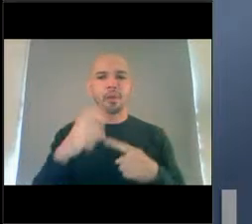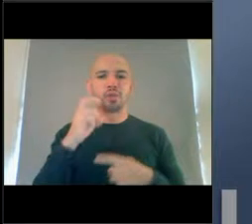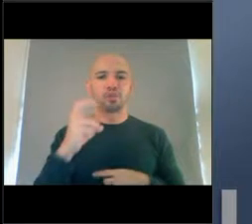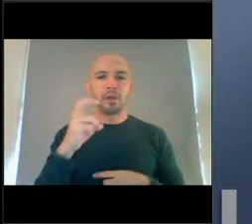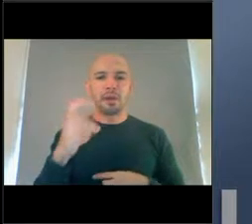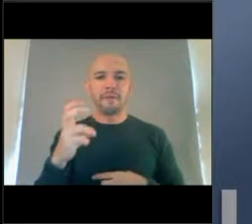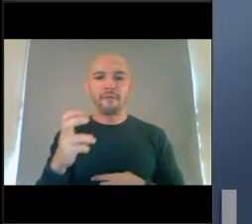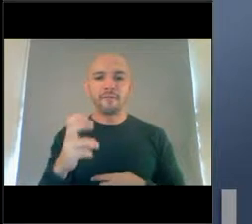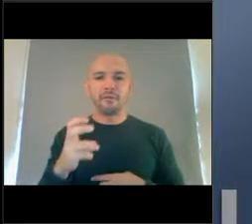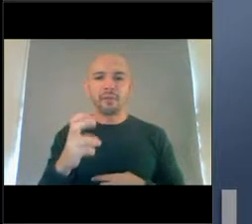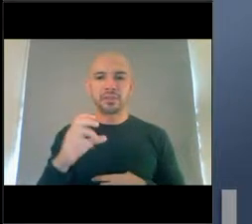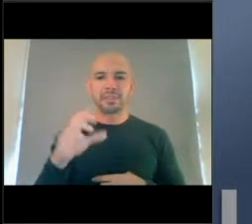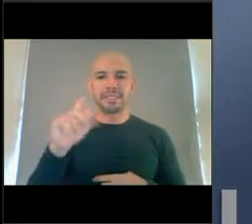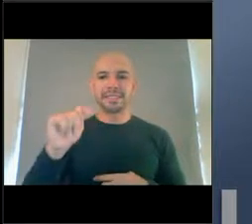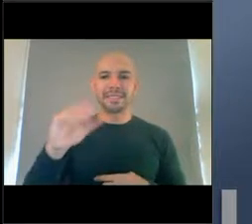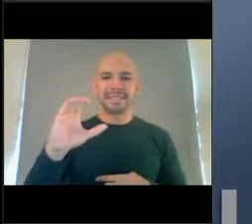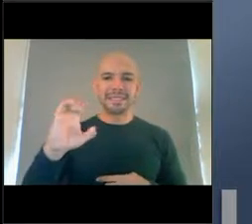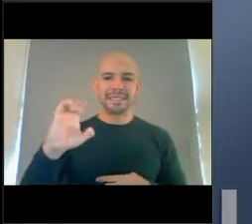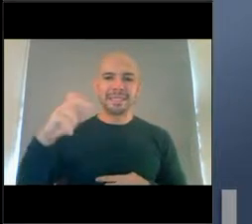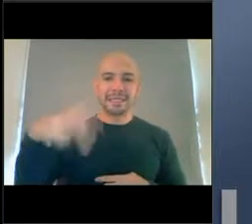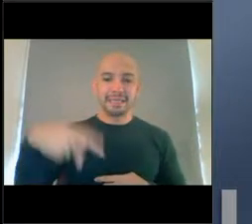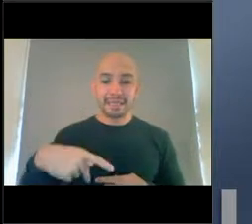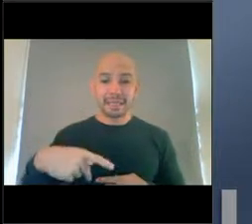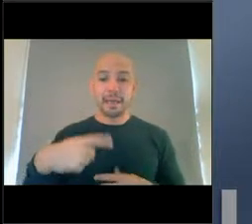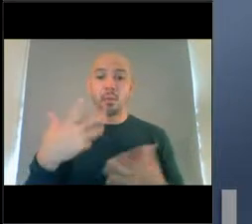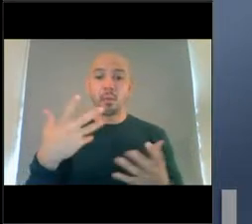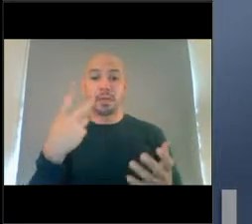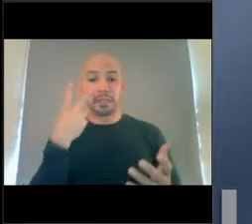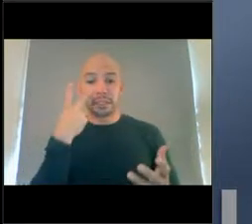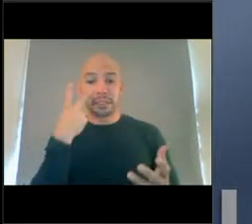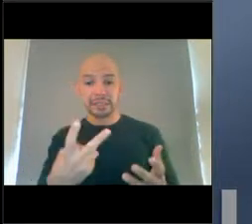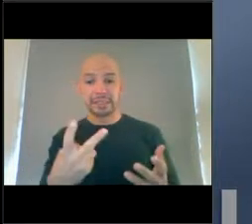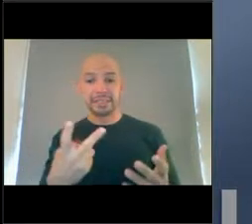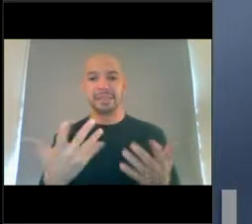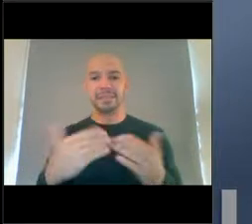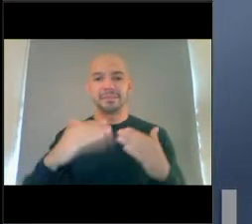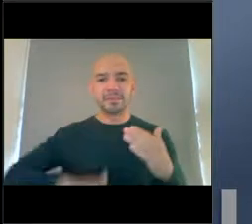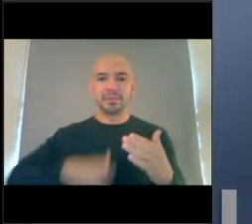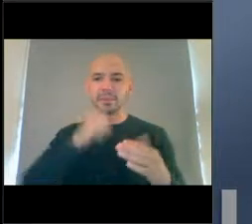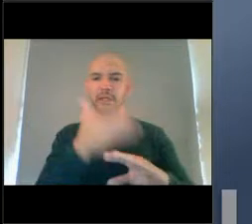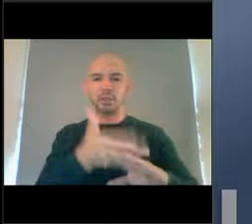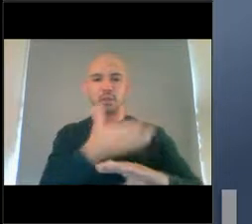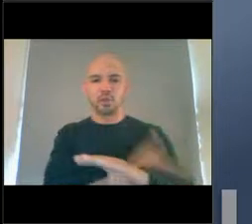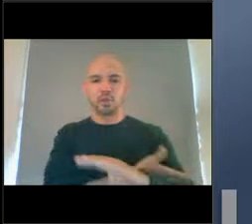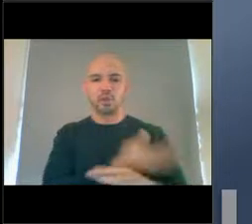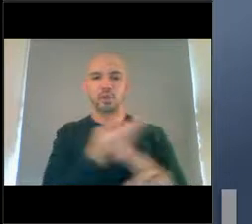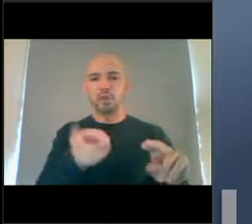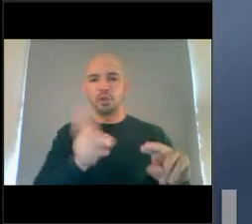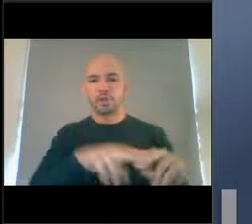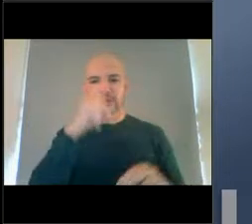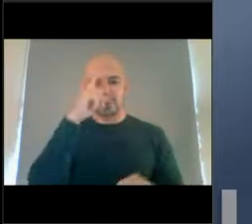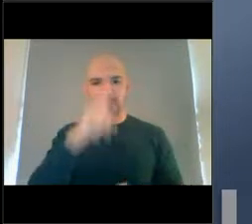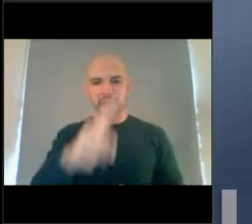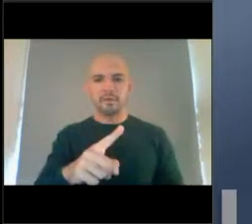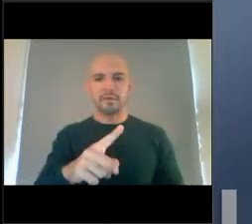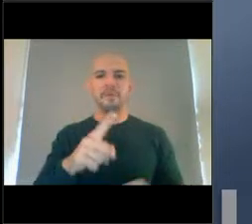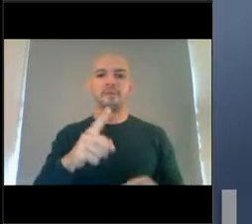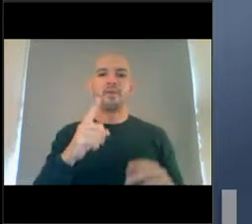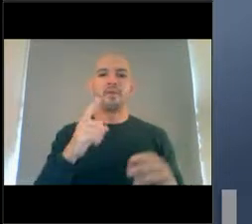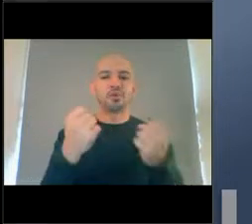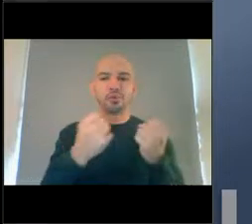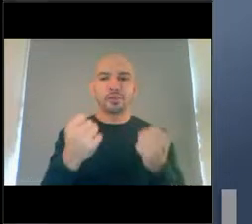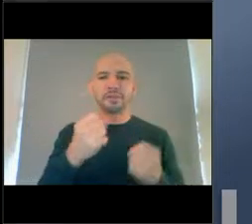programs due to its requirement to increase freight throughput yet if we are to reach the 22 percent vmt